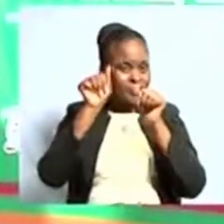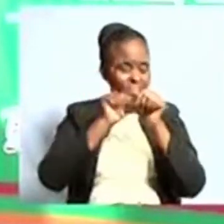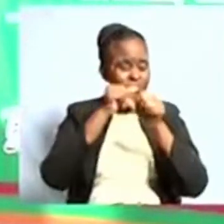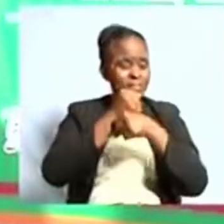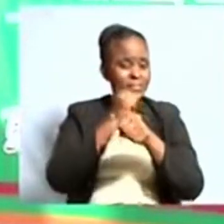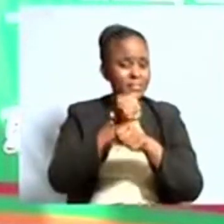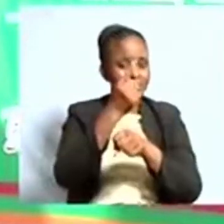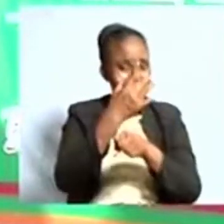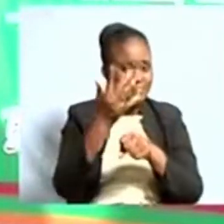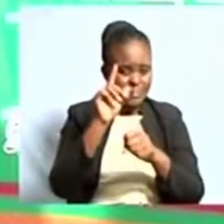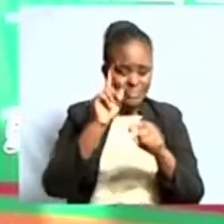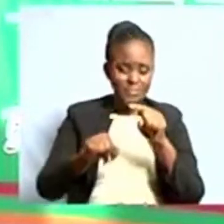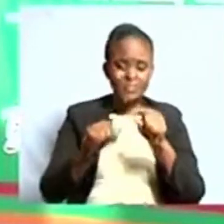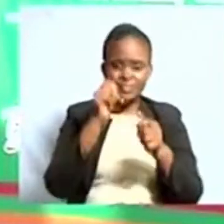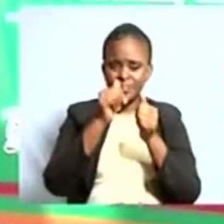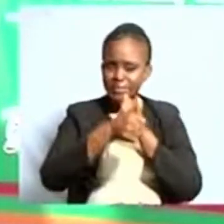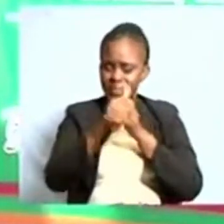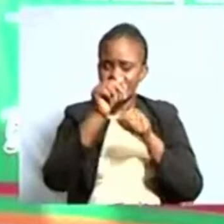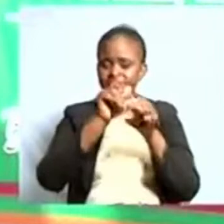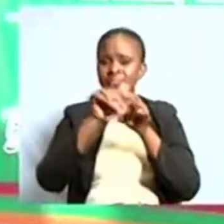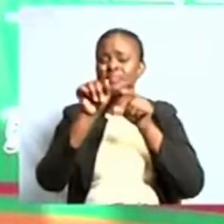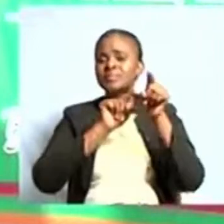product, because they're in competition.